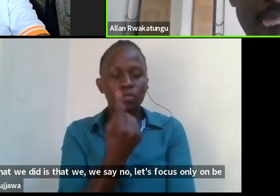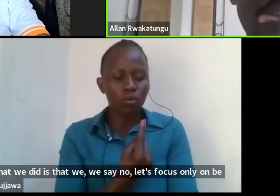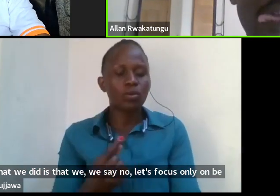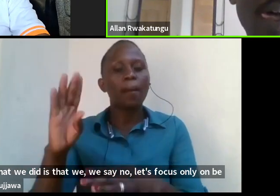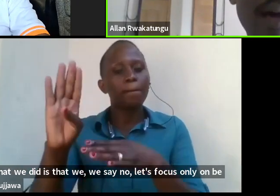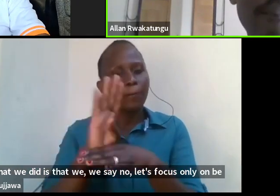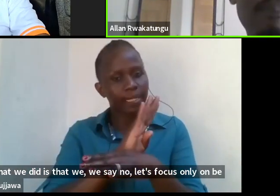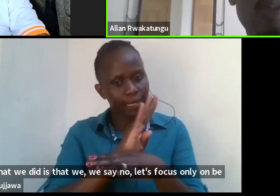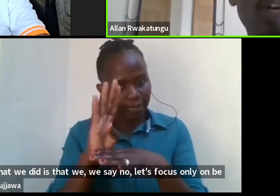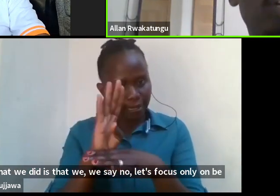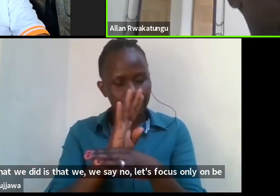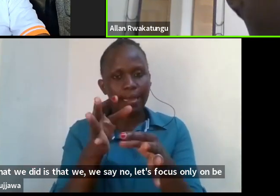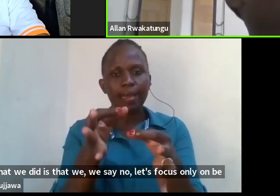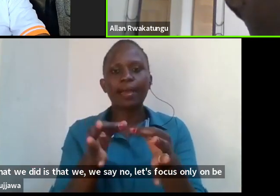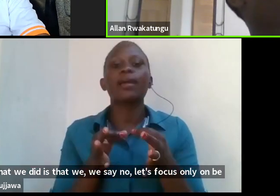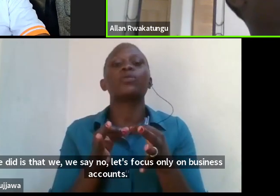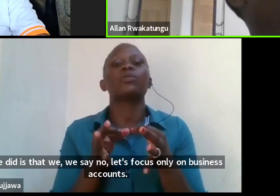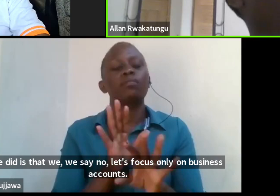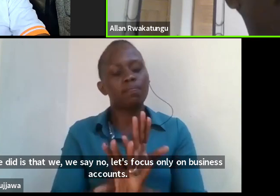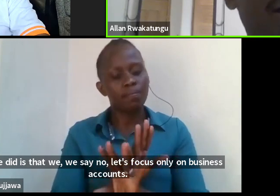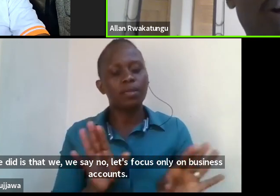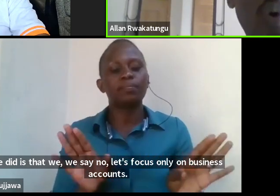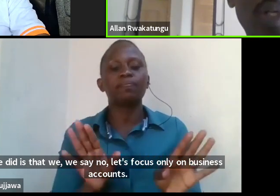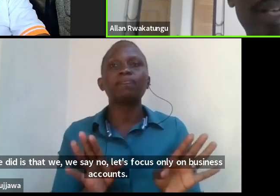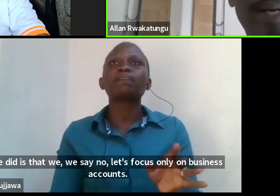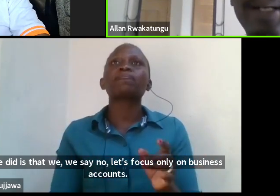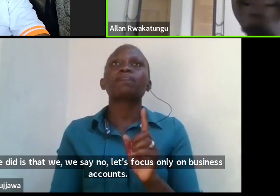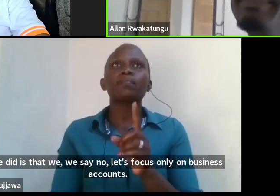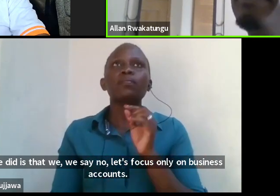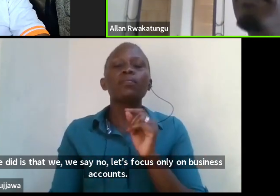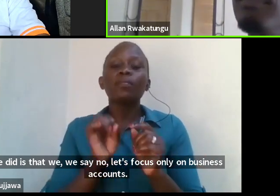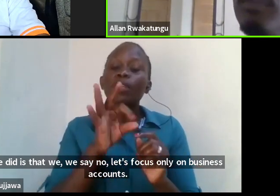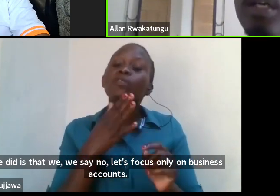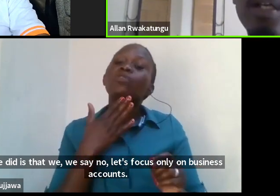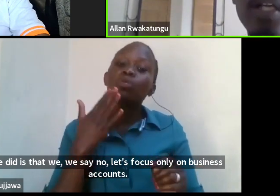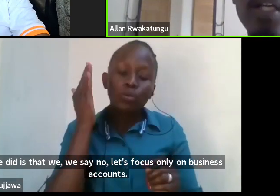accounts. So if you know a bank called